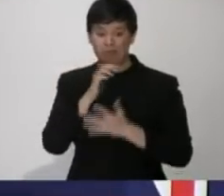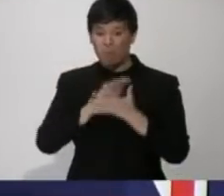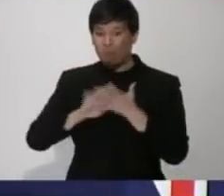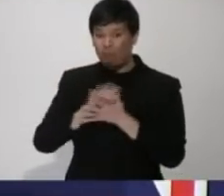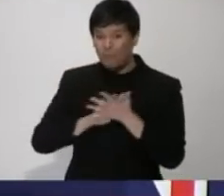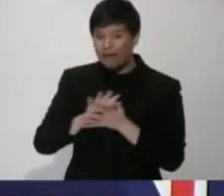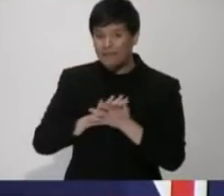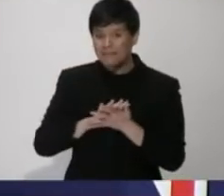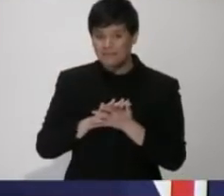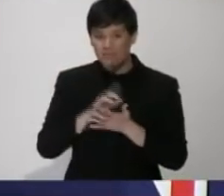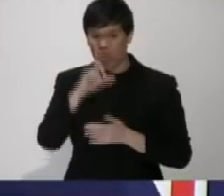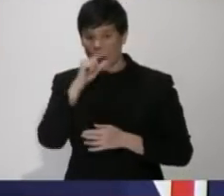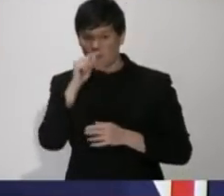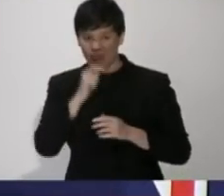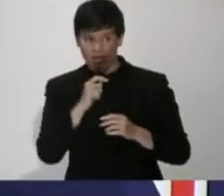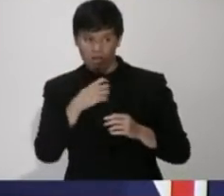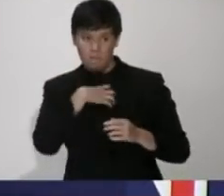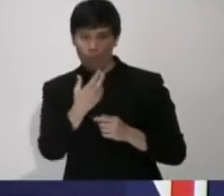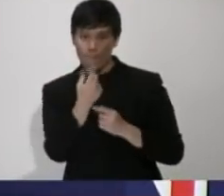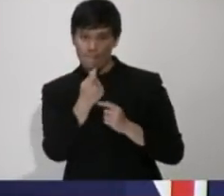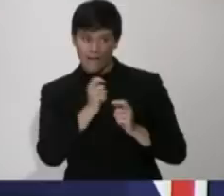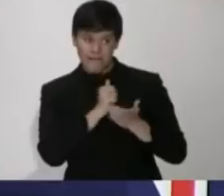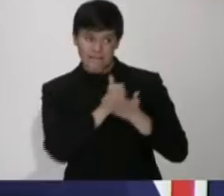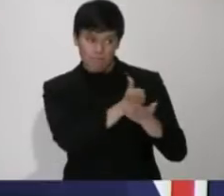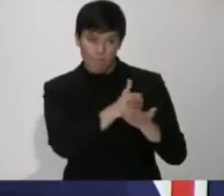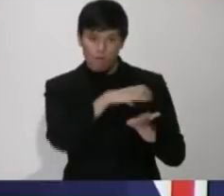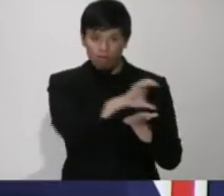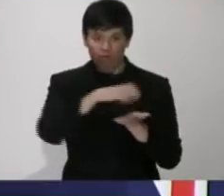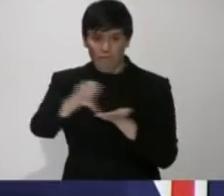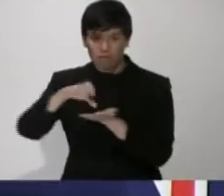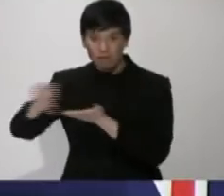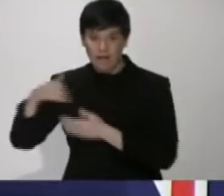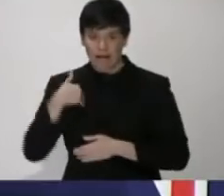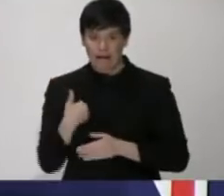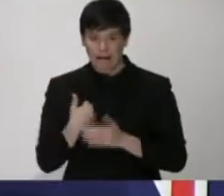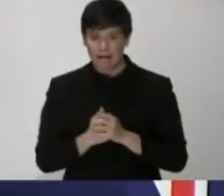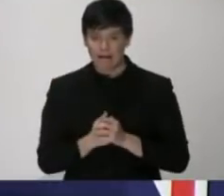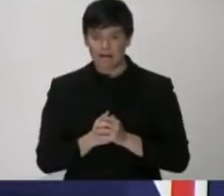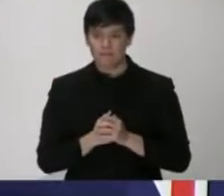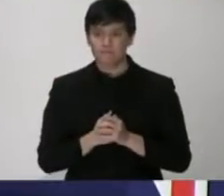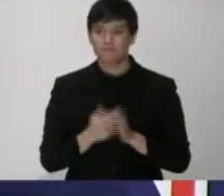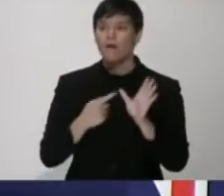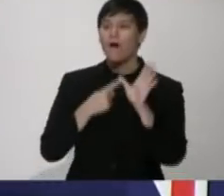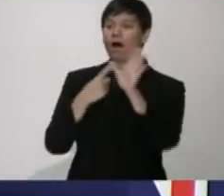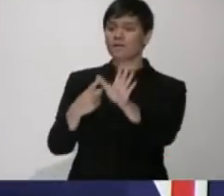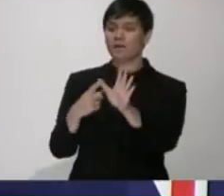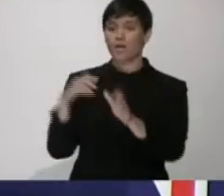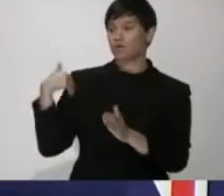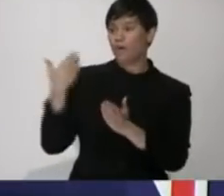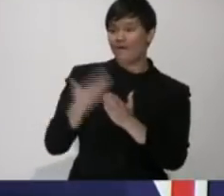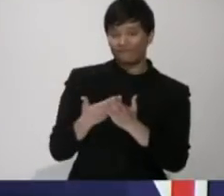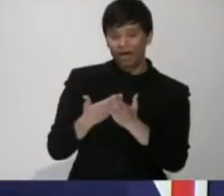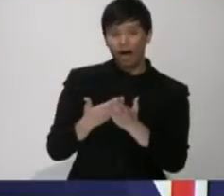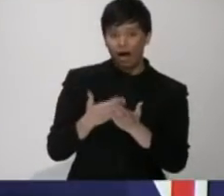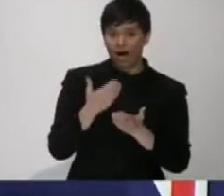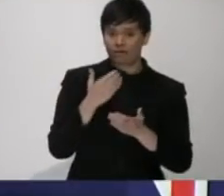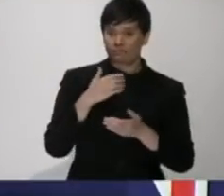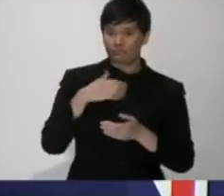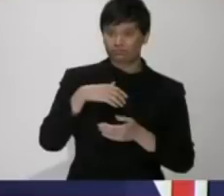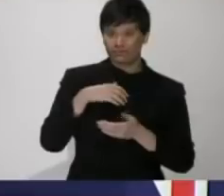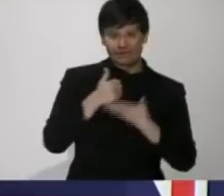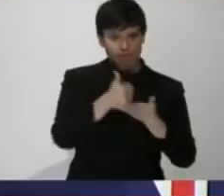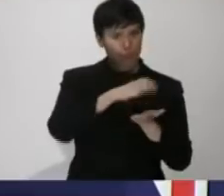of Justice, who's the person who is the conduit in terms of funding for the Commission. They've been provided significant amounts of funding and significant amounts